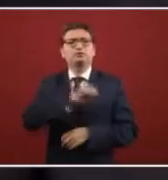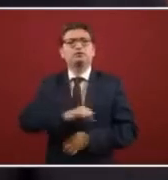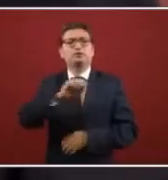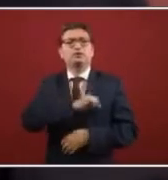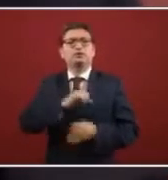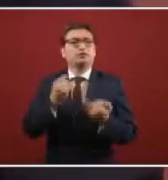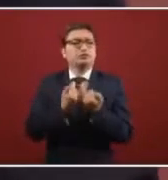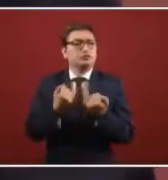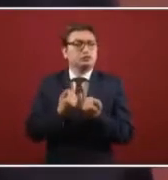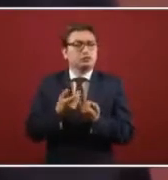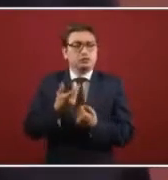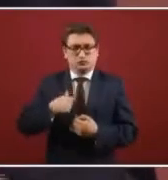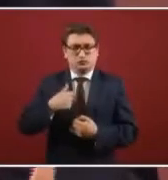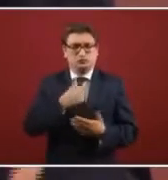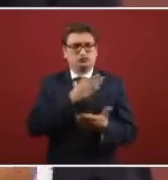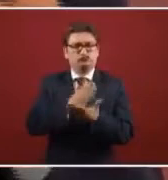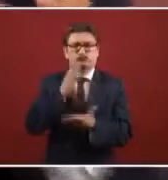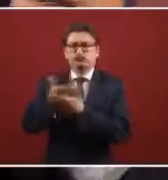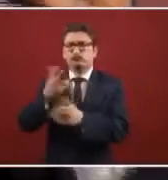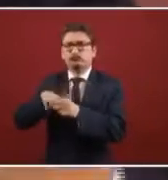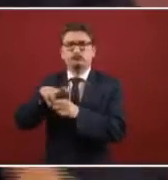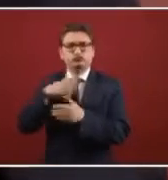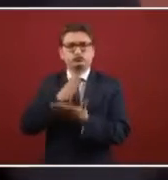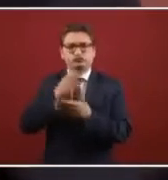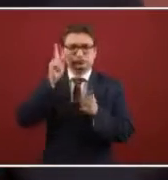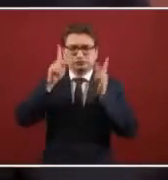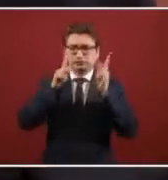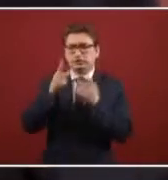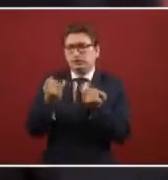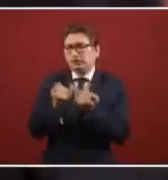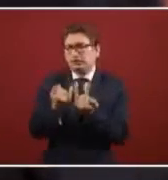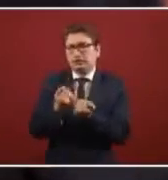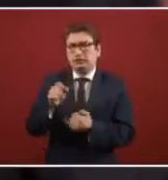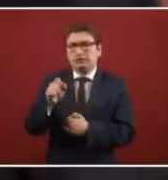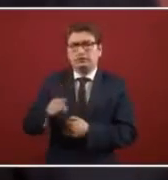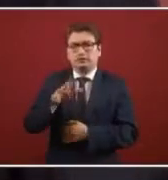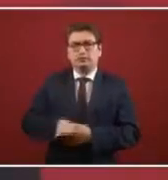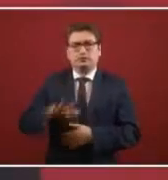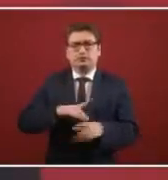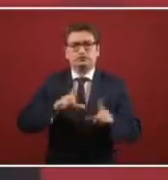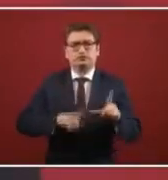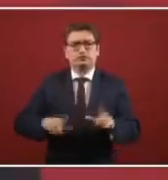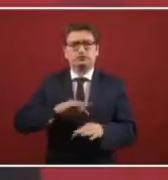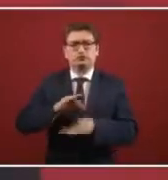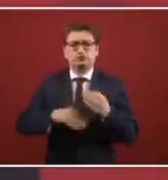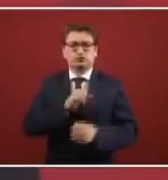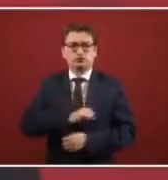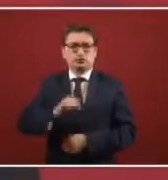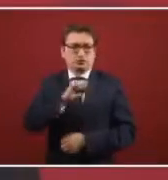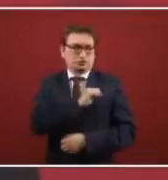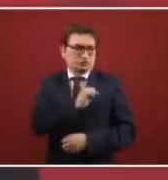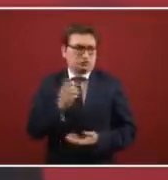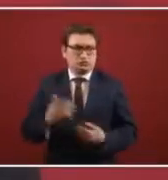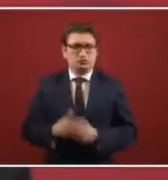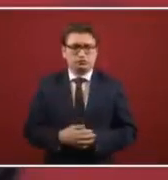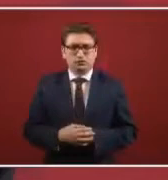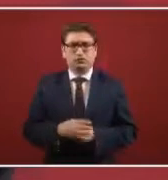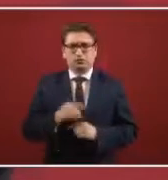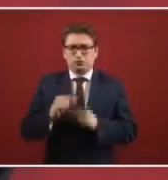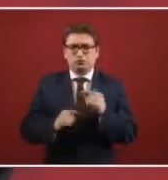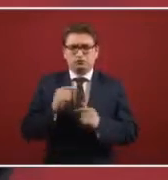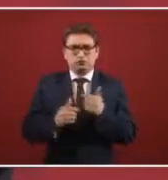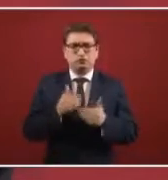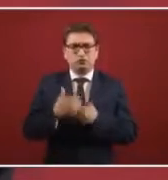los hospitales, since I've been vamos a poder going sacar to the adelante hospitals, la salud we're going to pública be able to take a con la public health participación